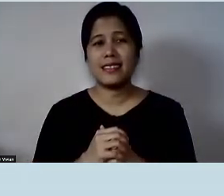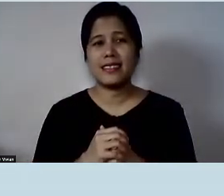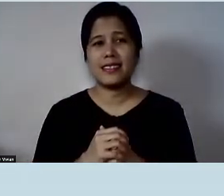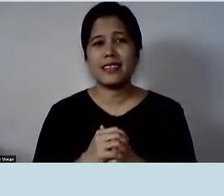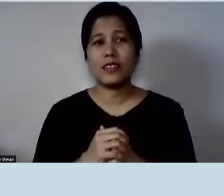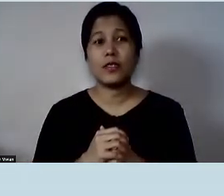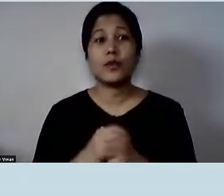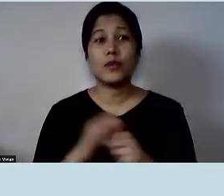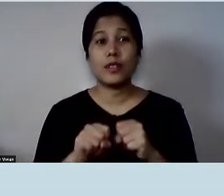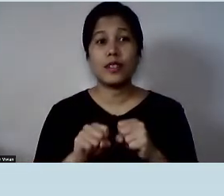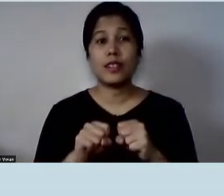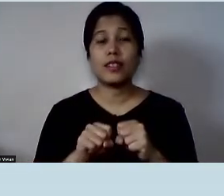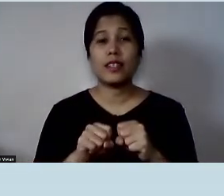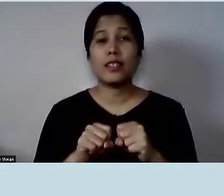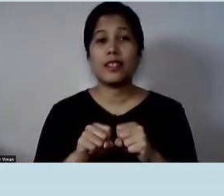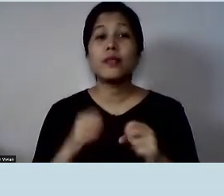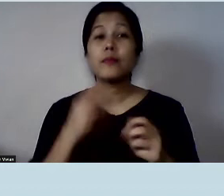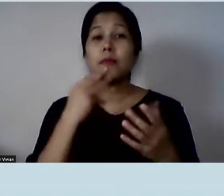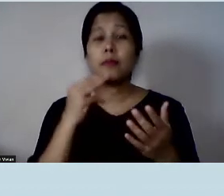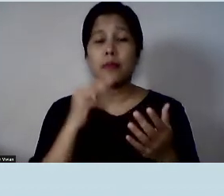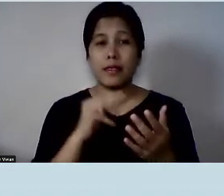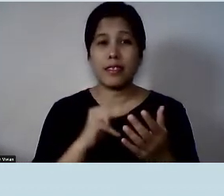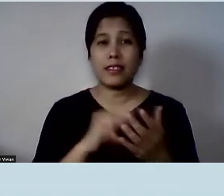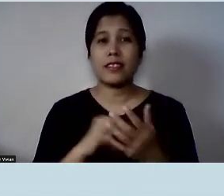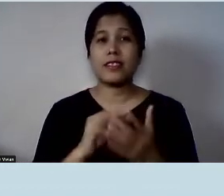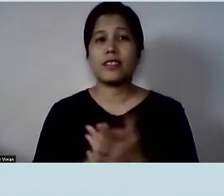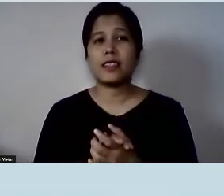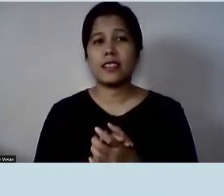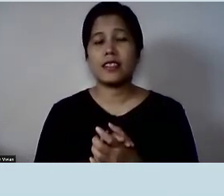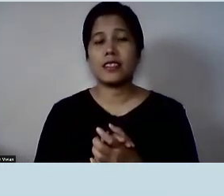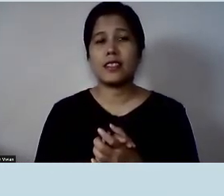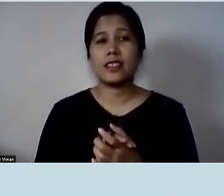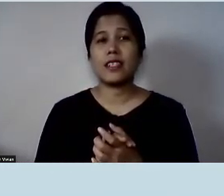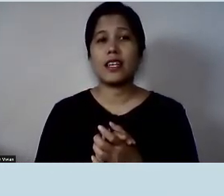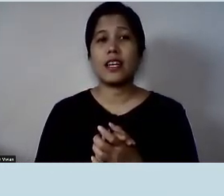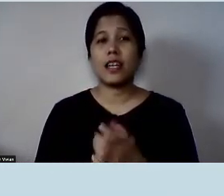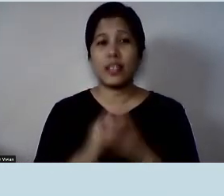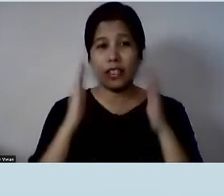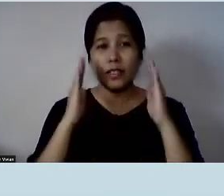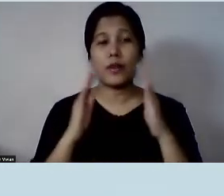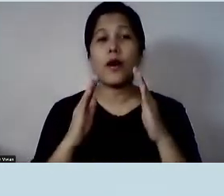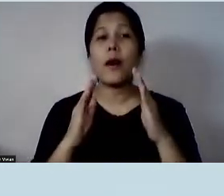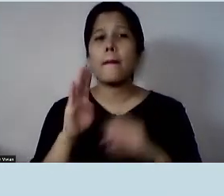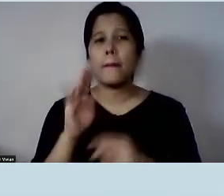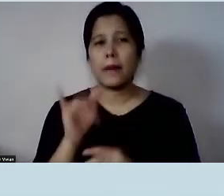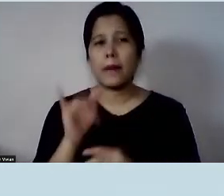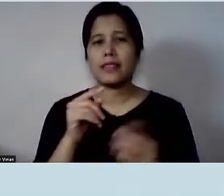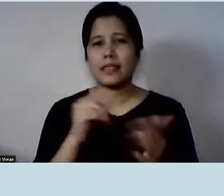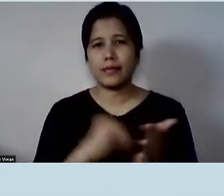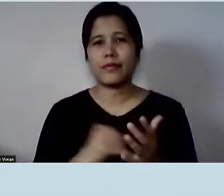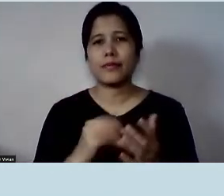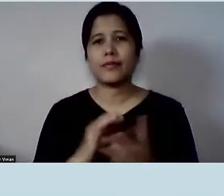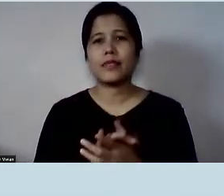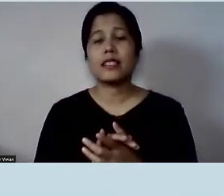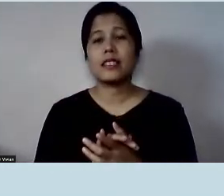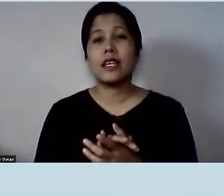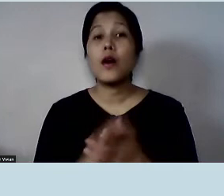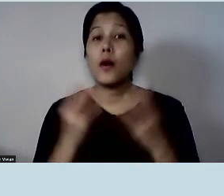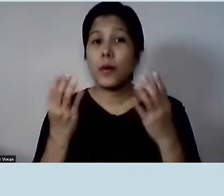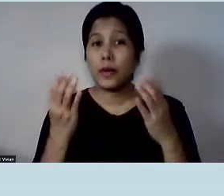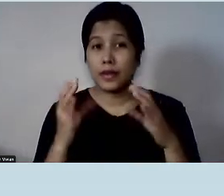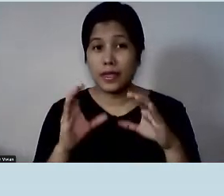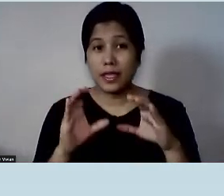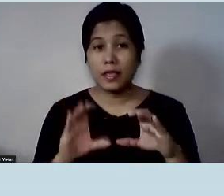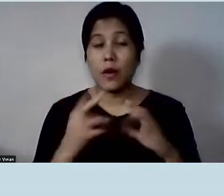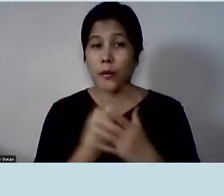So the primary message of this approach is that no single intervention by itself is sufficient. In most cases, both child